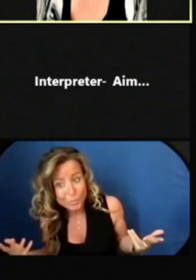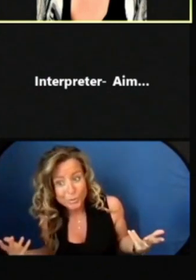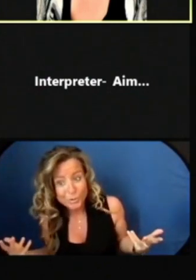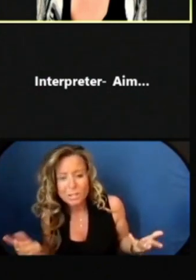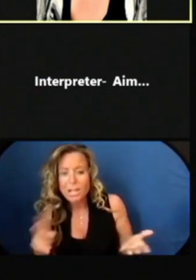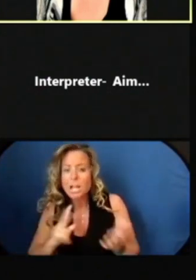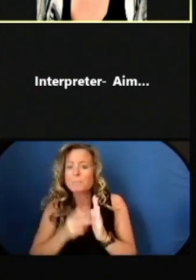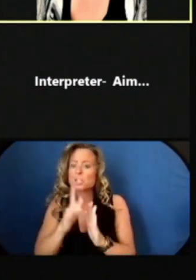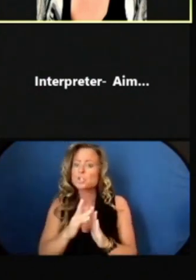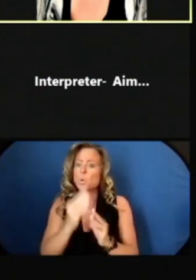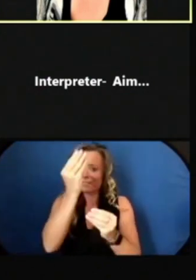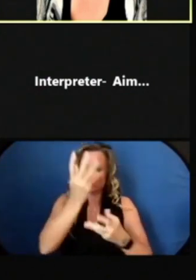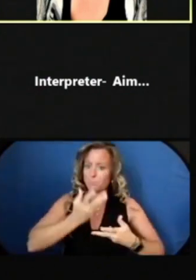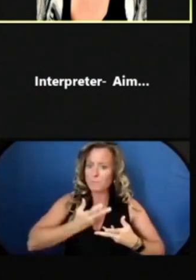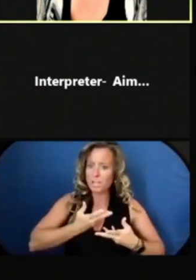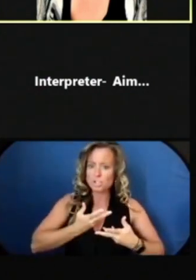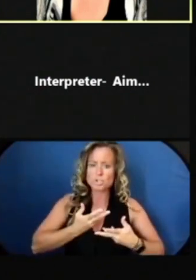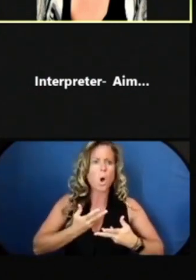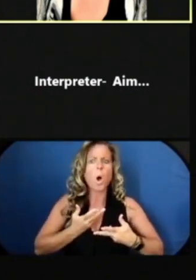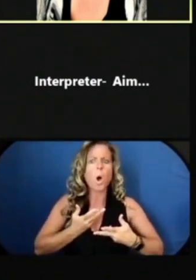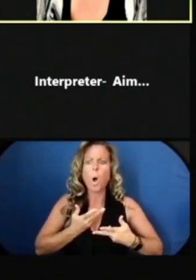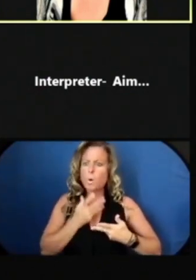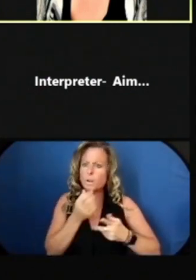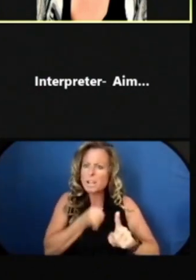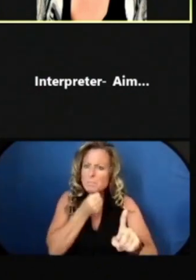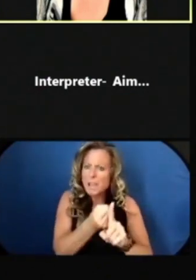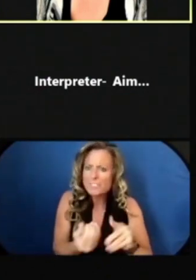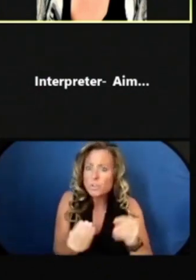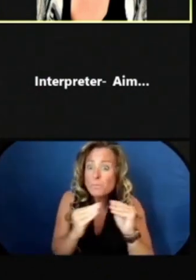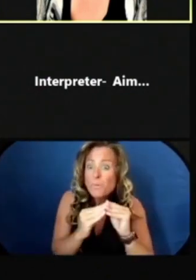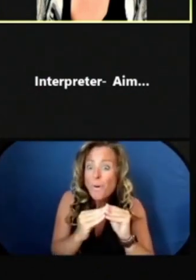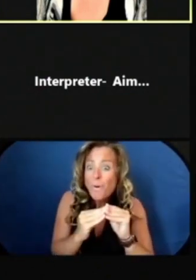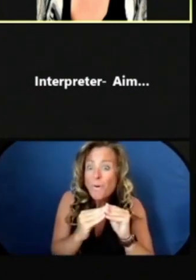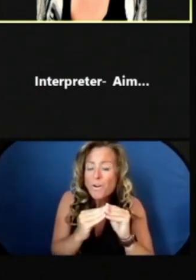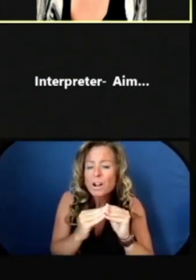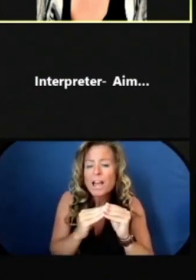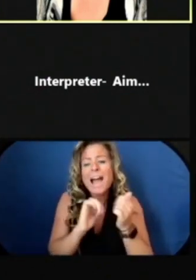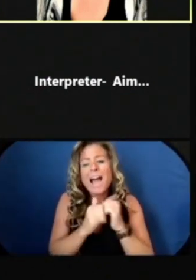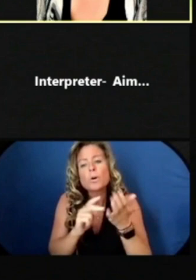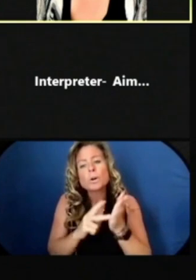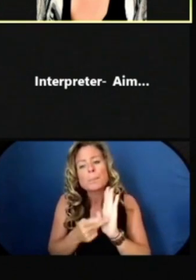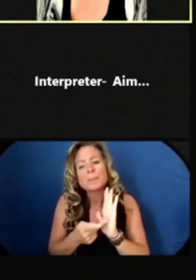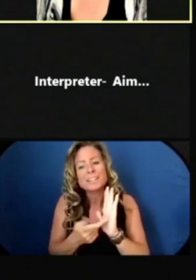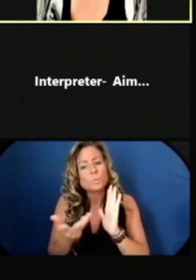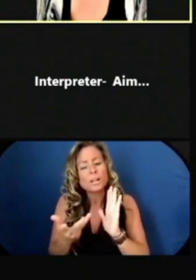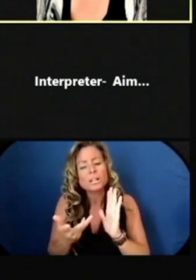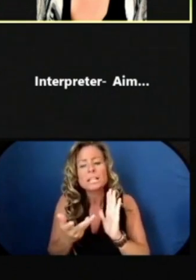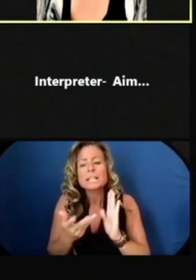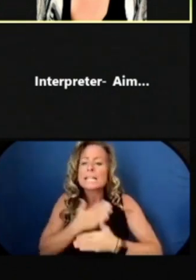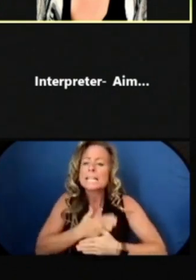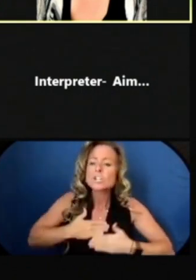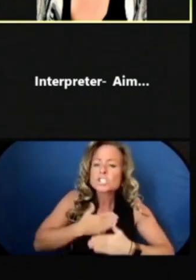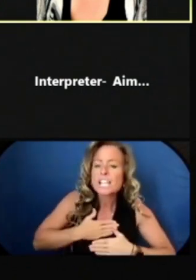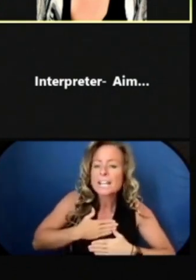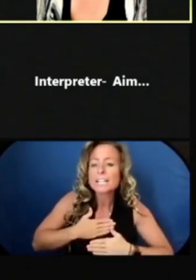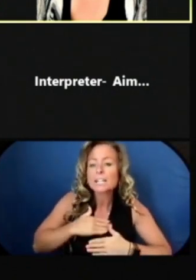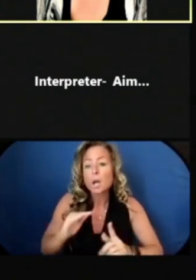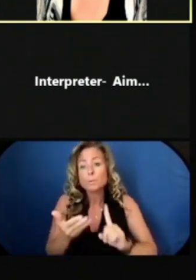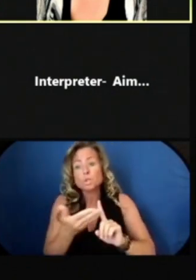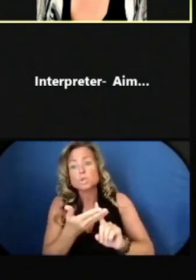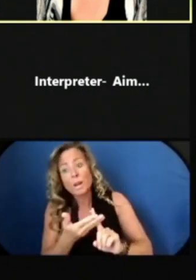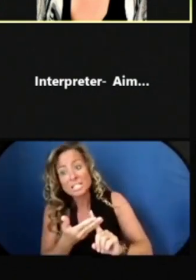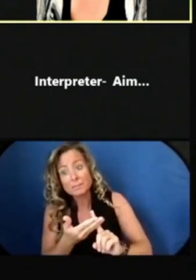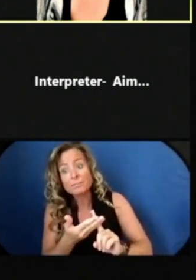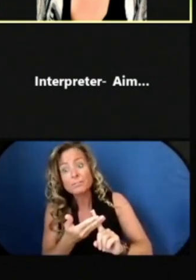your message will be far more meaningful, and by that I mean entertaining, persuasive, or informational if